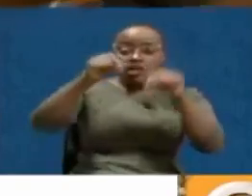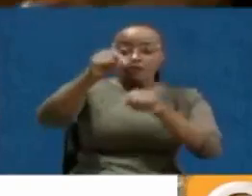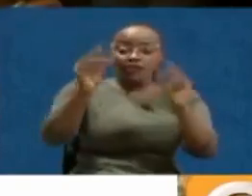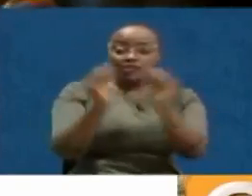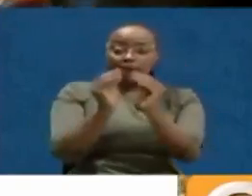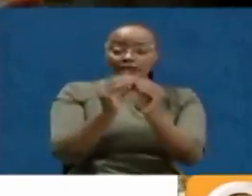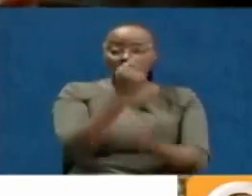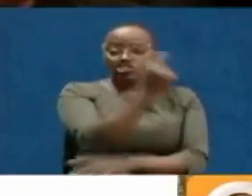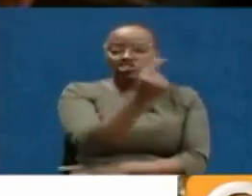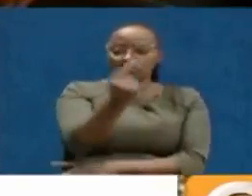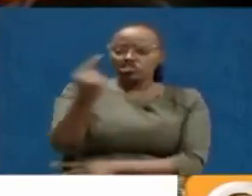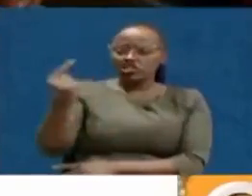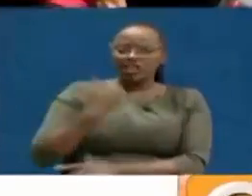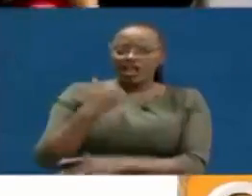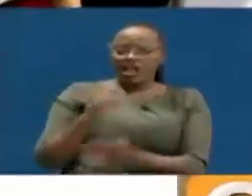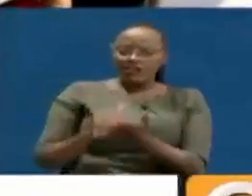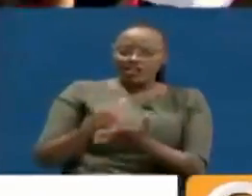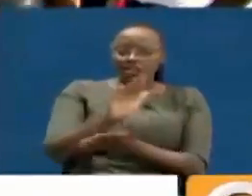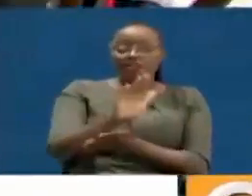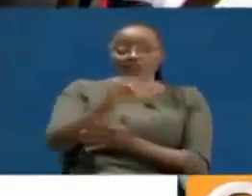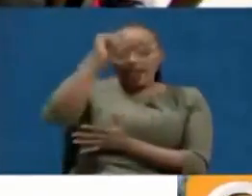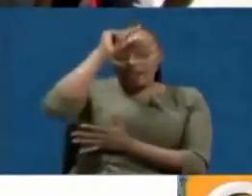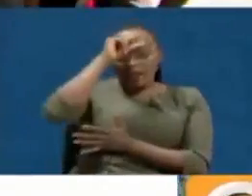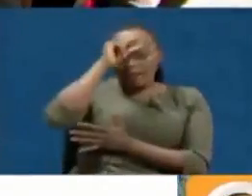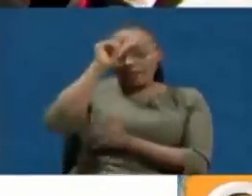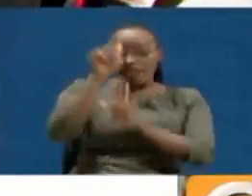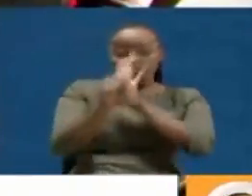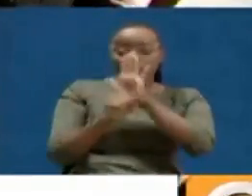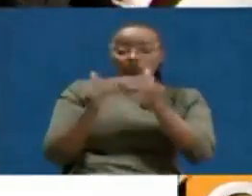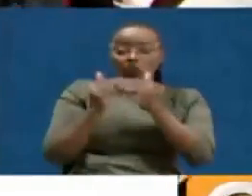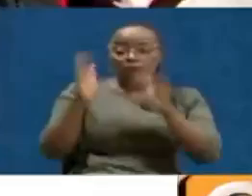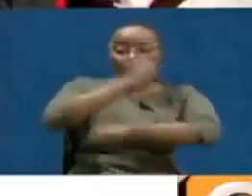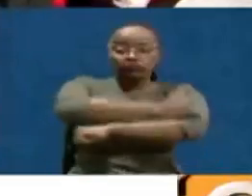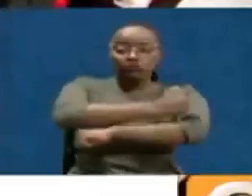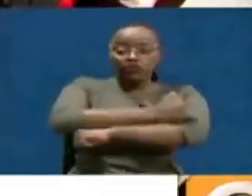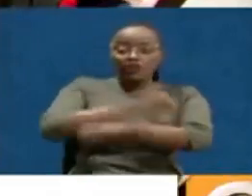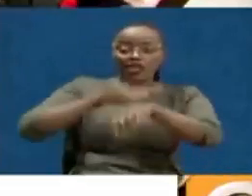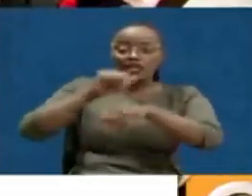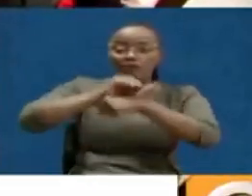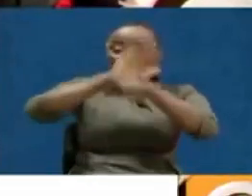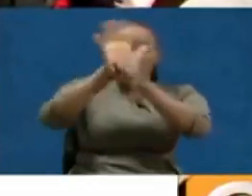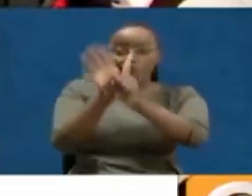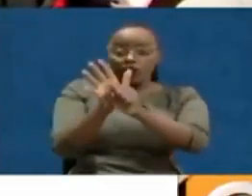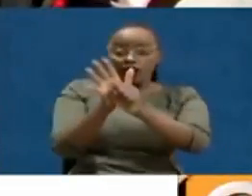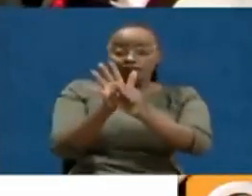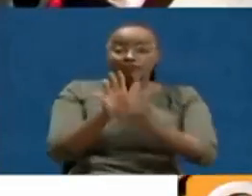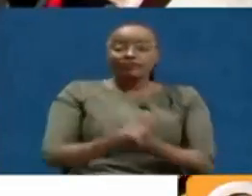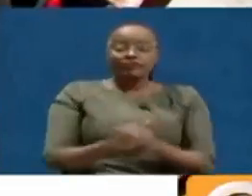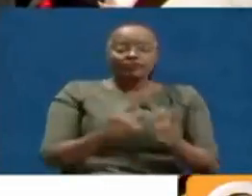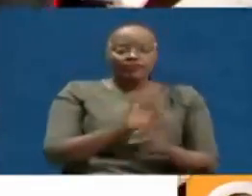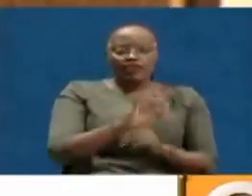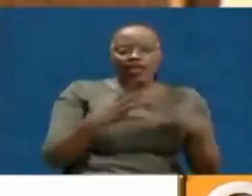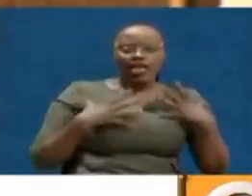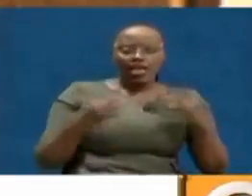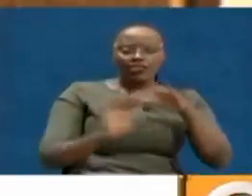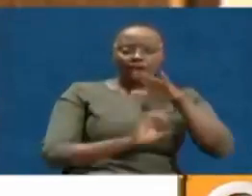meeting, each seemingly conveying the government's agenda on school reopening in the COVID era. Accurate between health